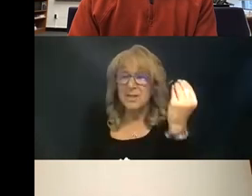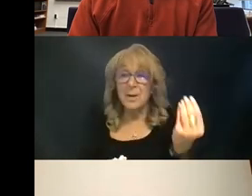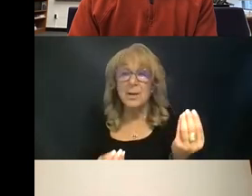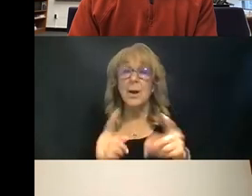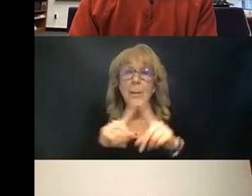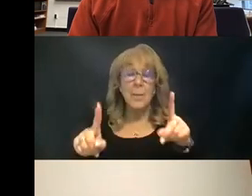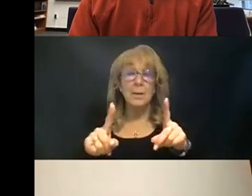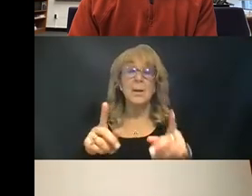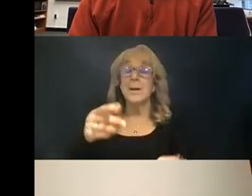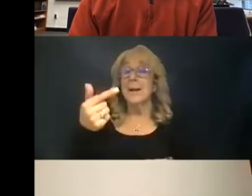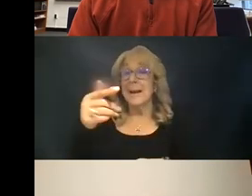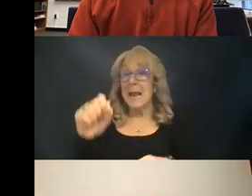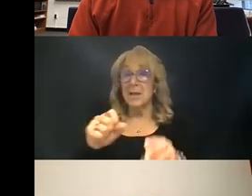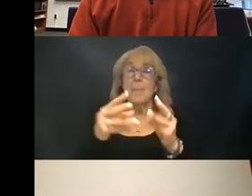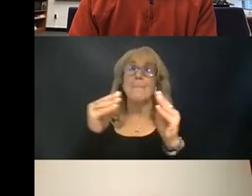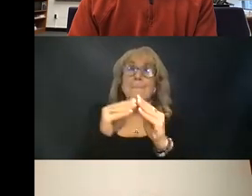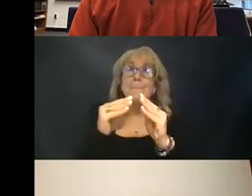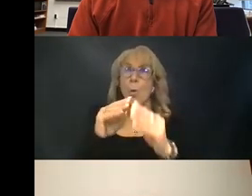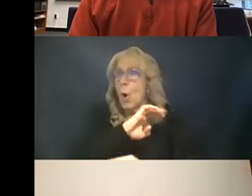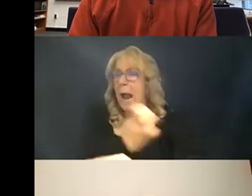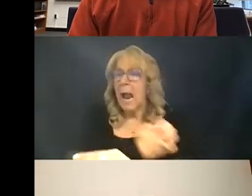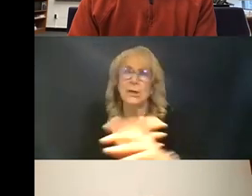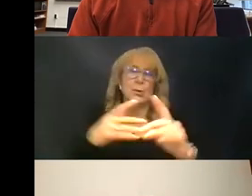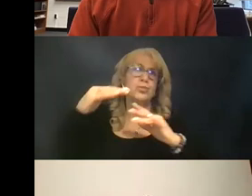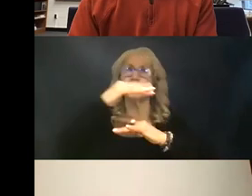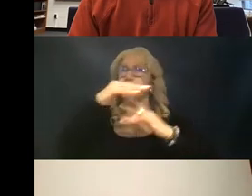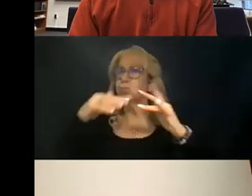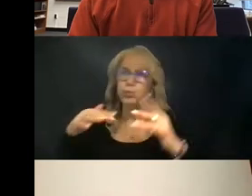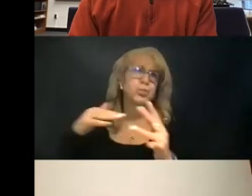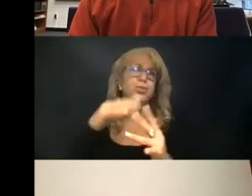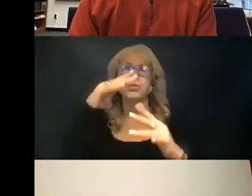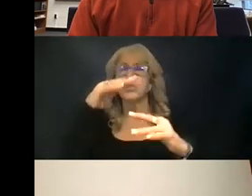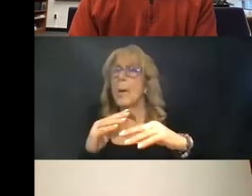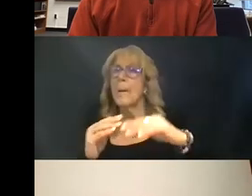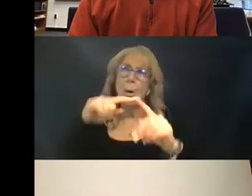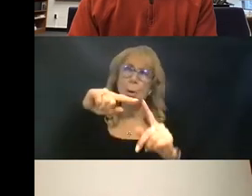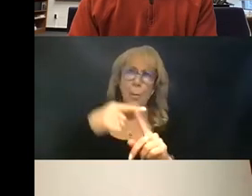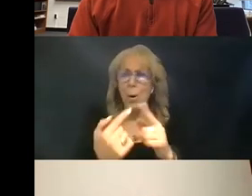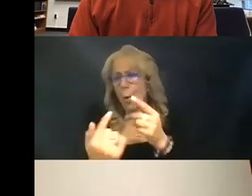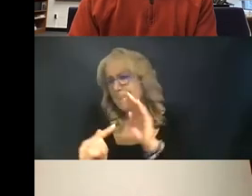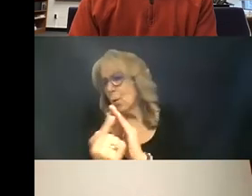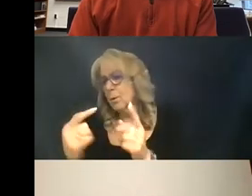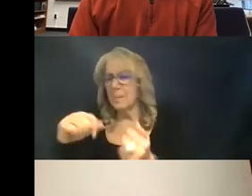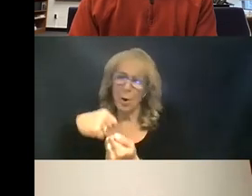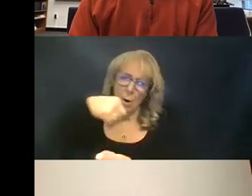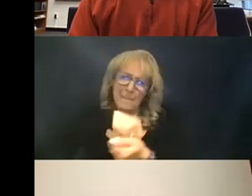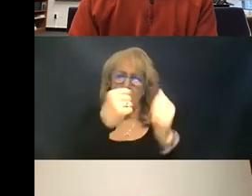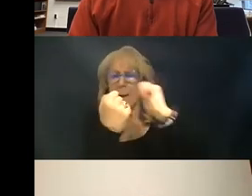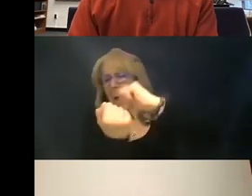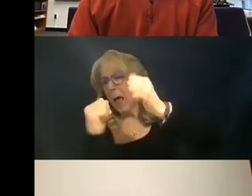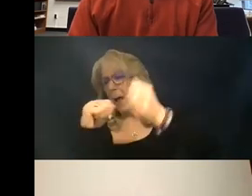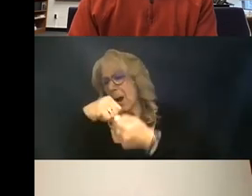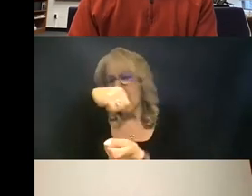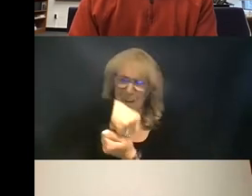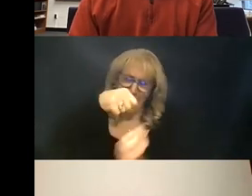much more, and they have so much more energy. And you see that they're spinning and bouncing into each other. And so what's important to remember is